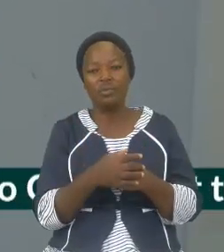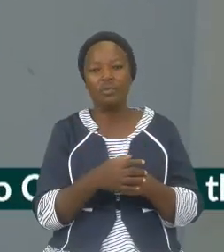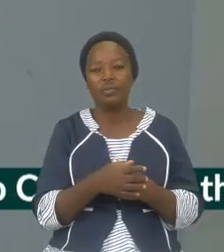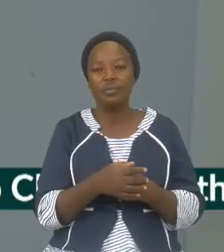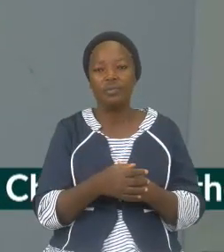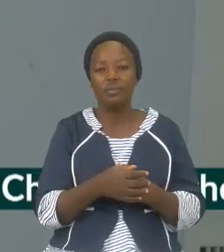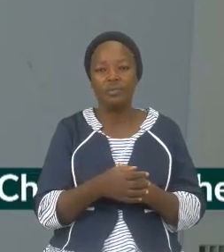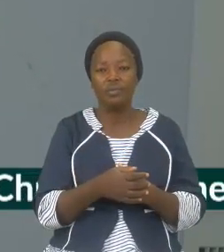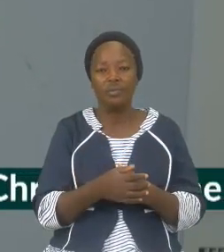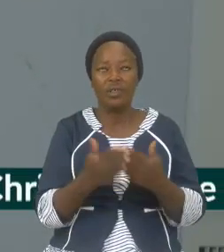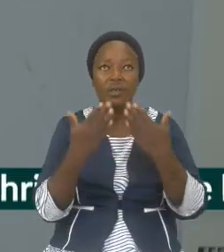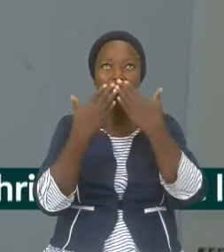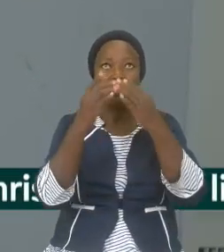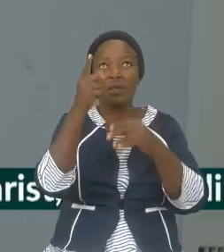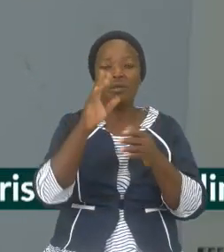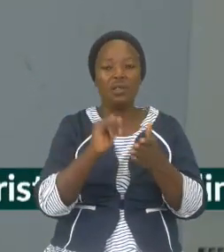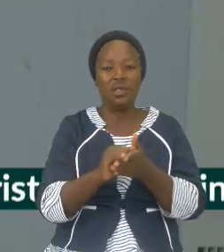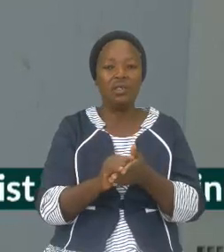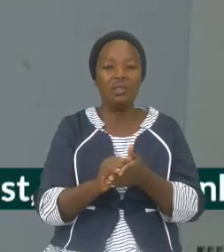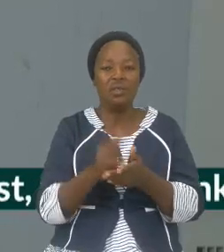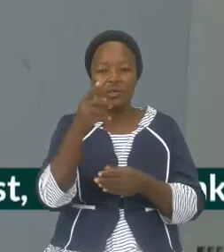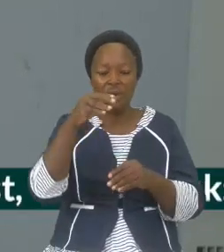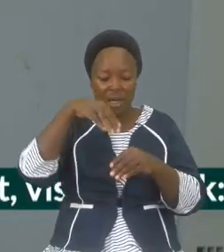Thank God you are entering now.